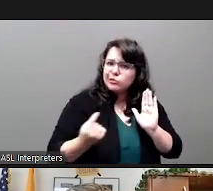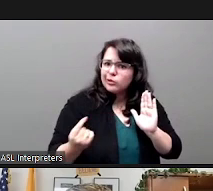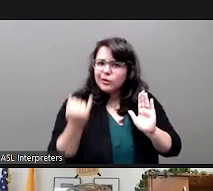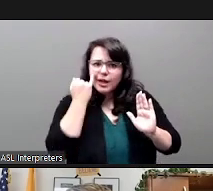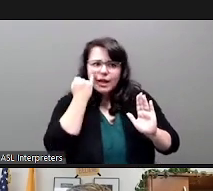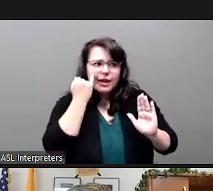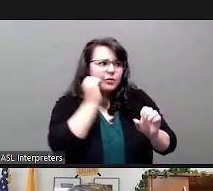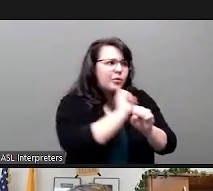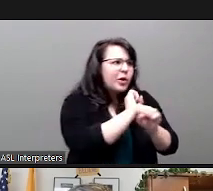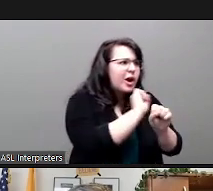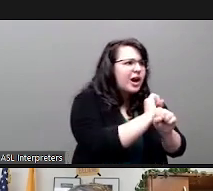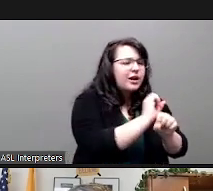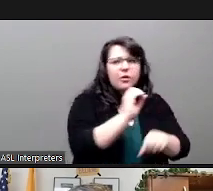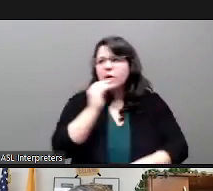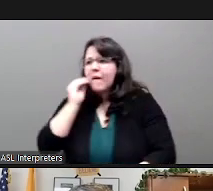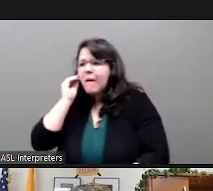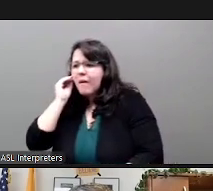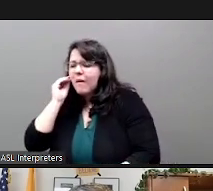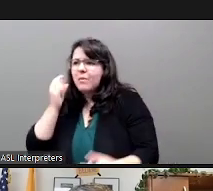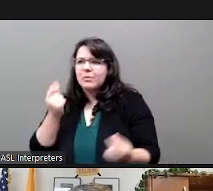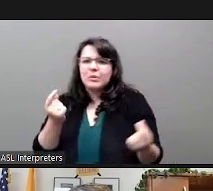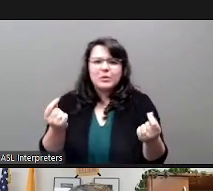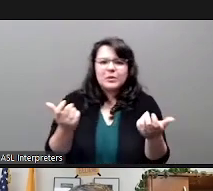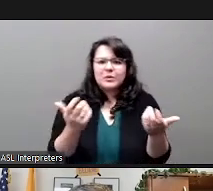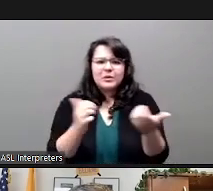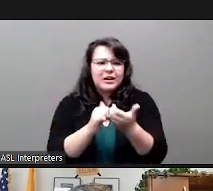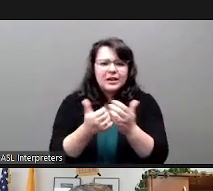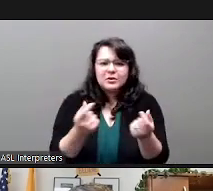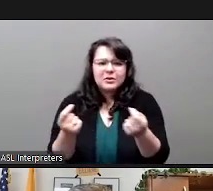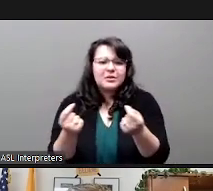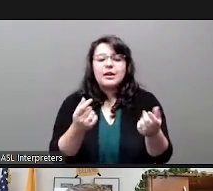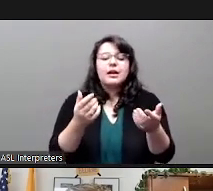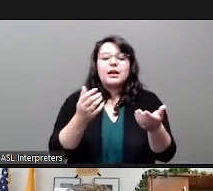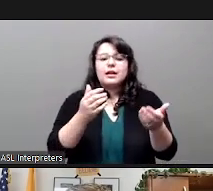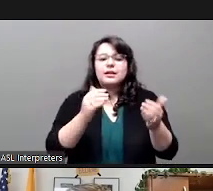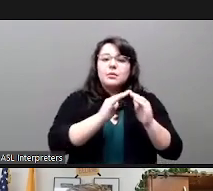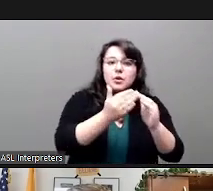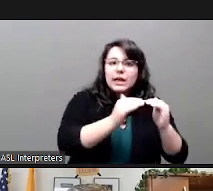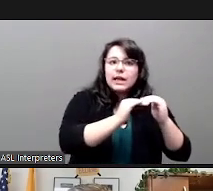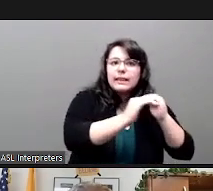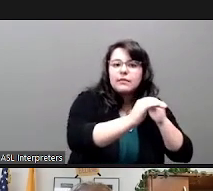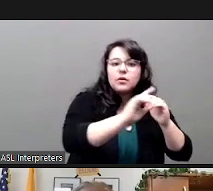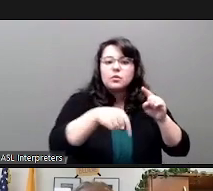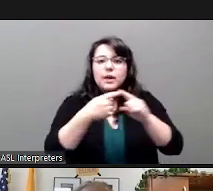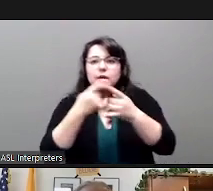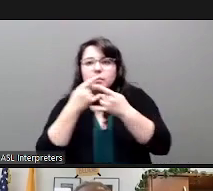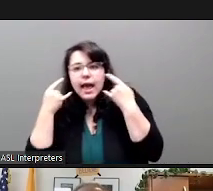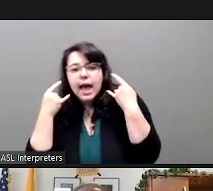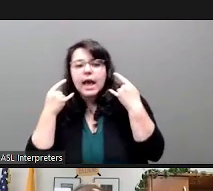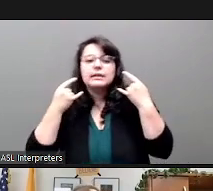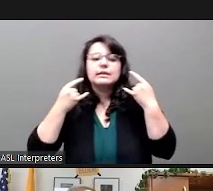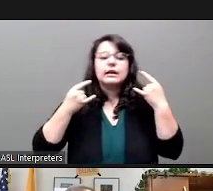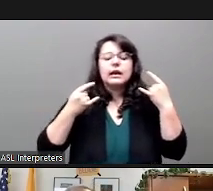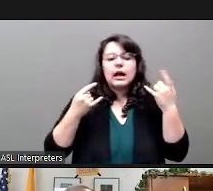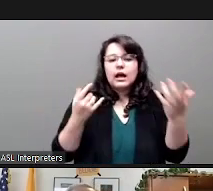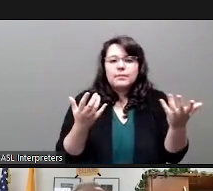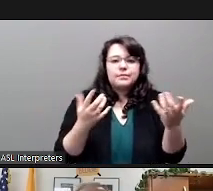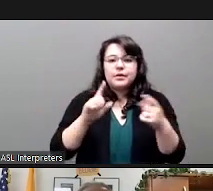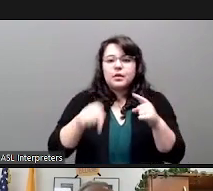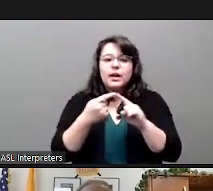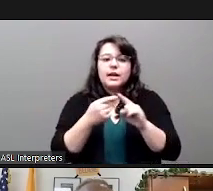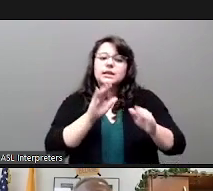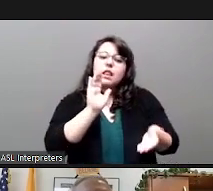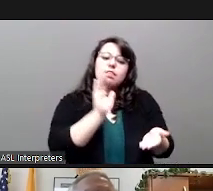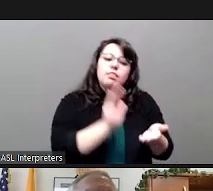or at home about, the community levels, when to wear a mask, when it's a low spread,